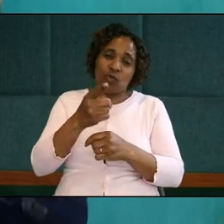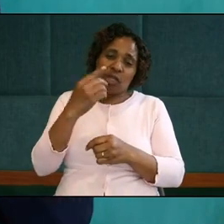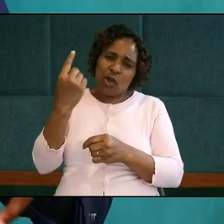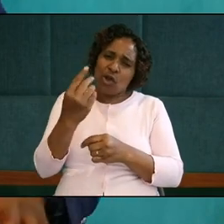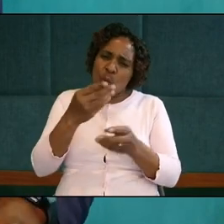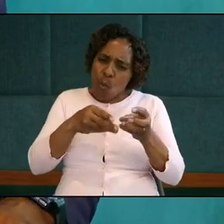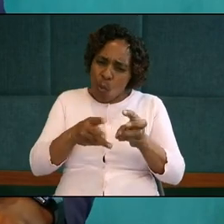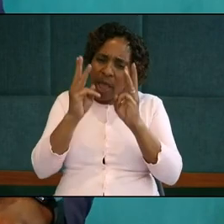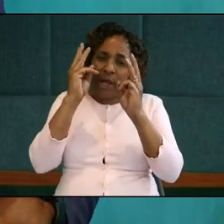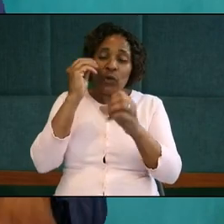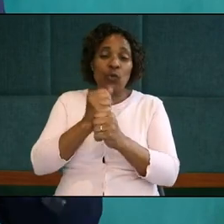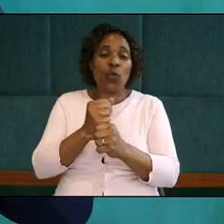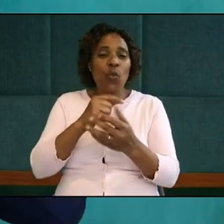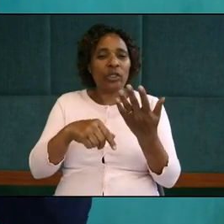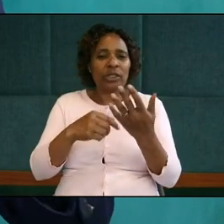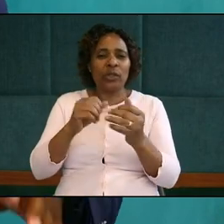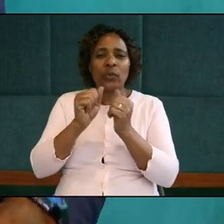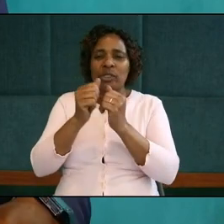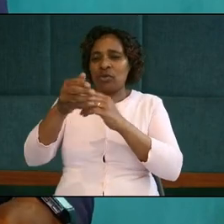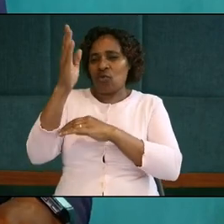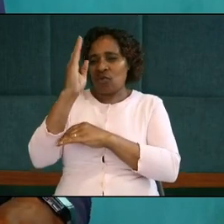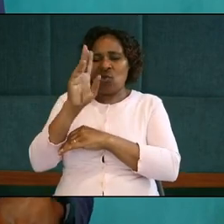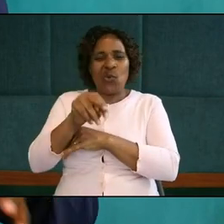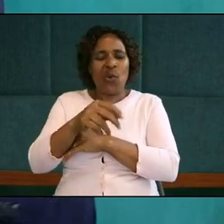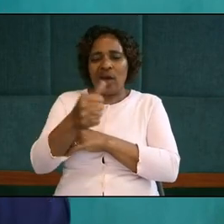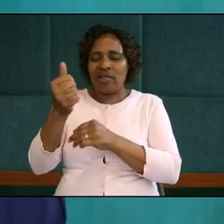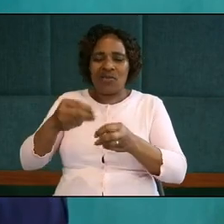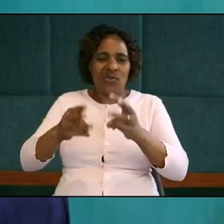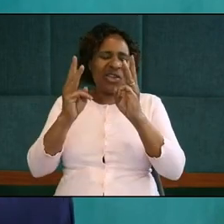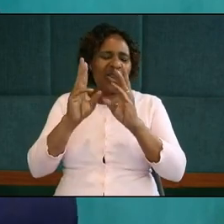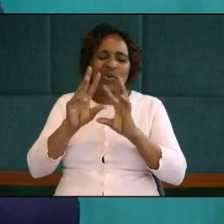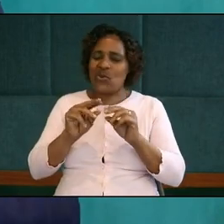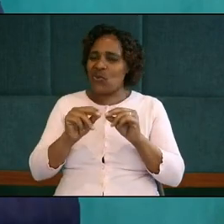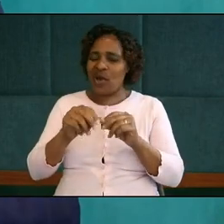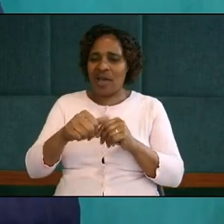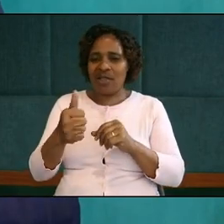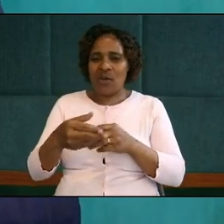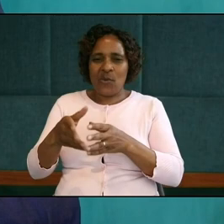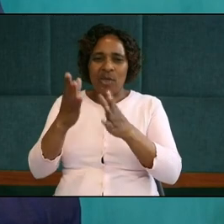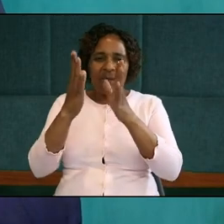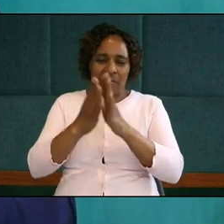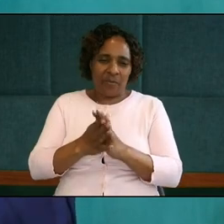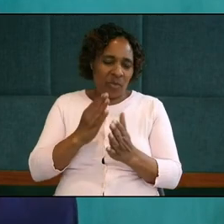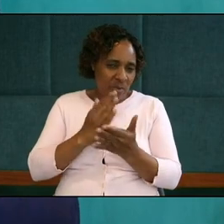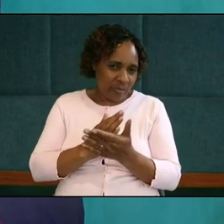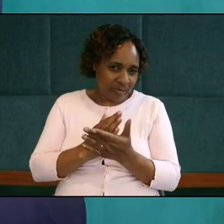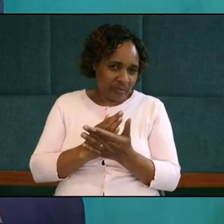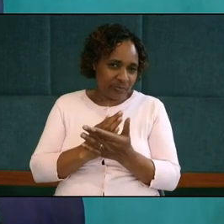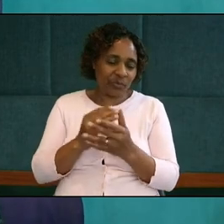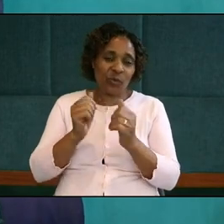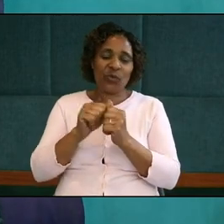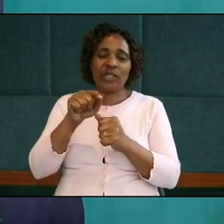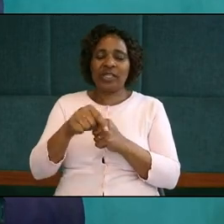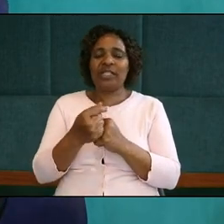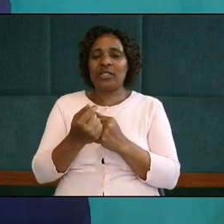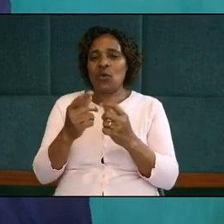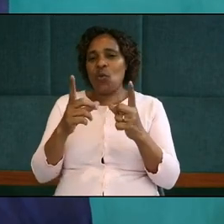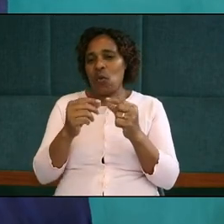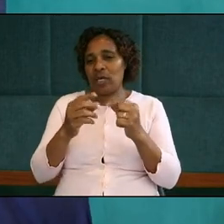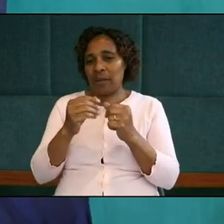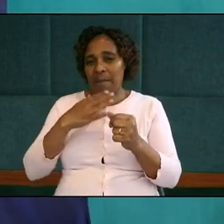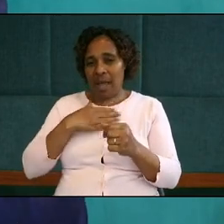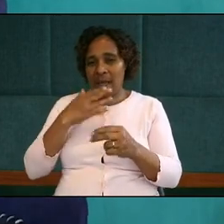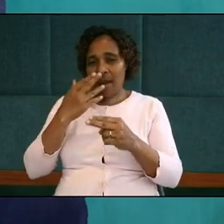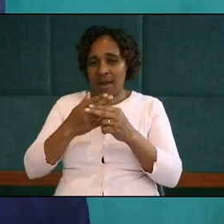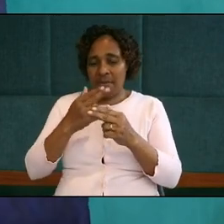way you can do it is with God. There is no other way. There's no other way, right? And with those few words, I think my name is